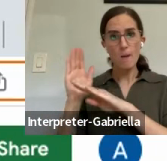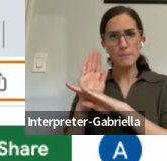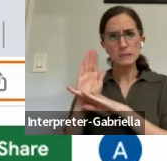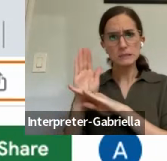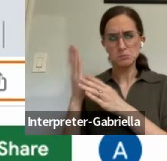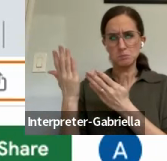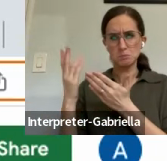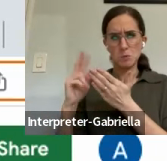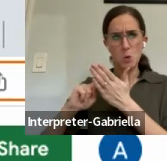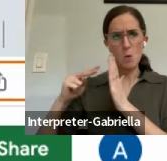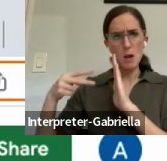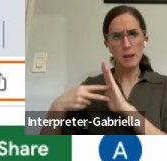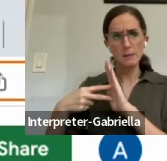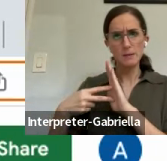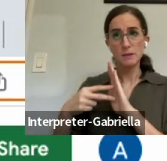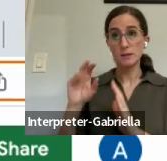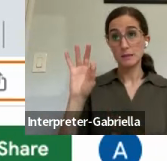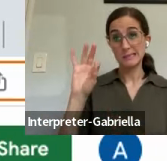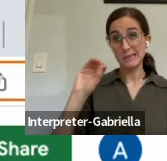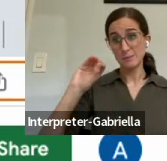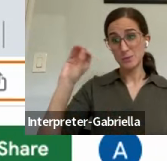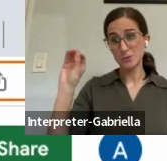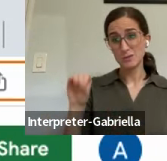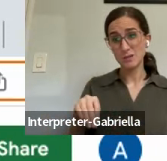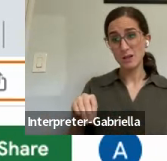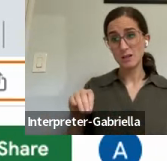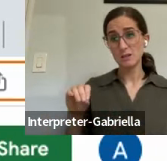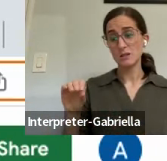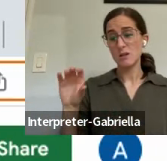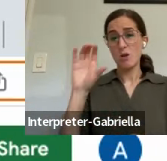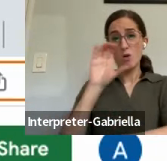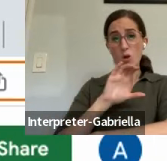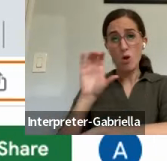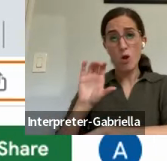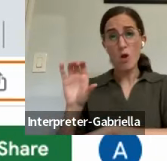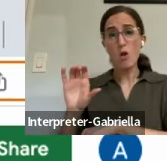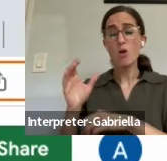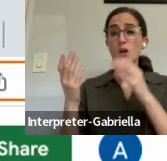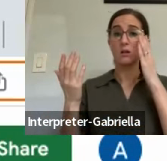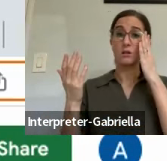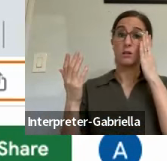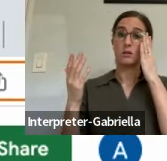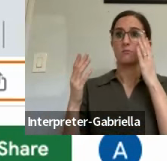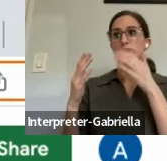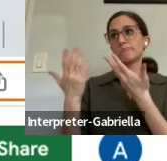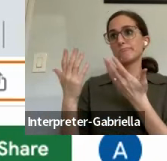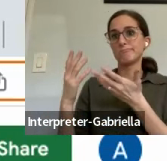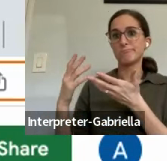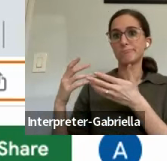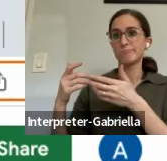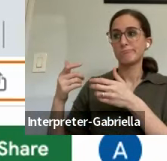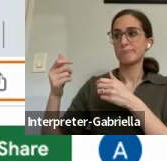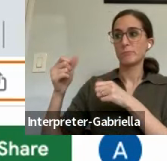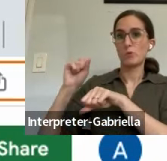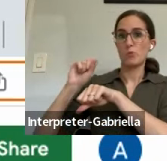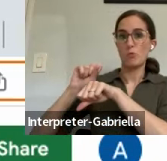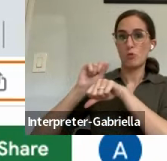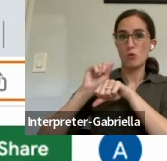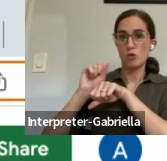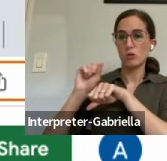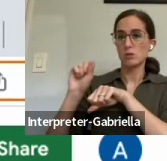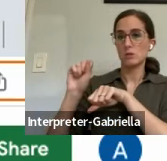90% of businesses in Colorado, in Boulder County, and Longmont, 90% plus employ 20 people or less, which is small by